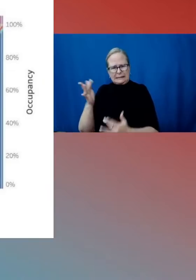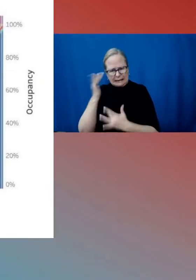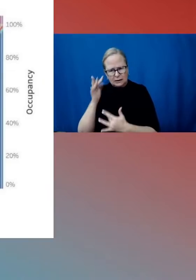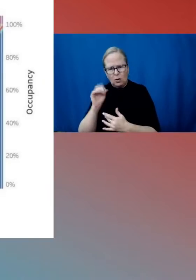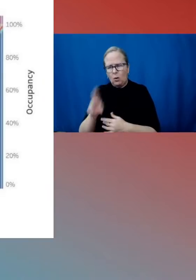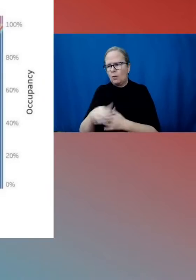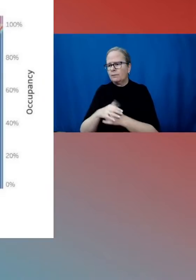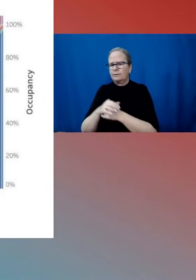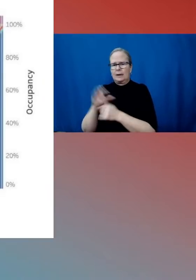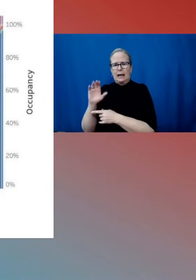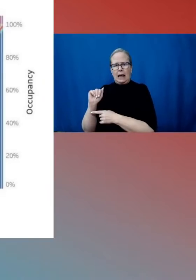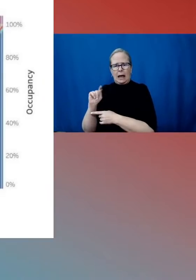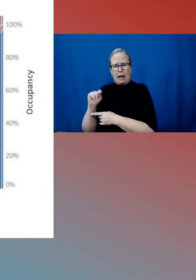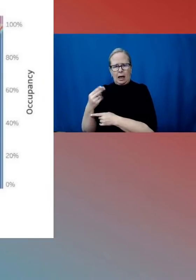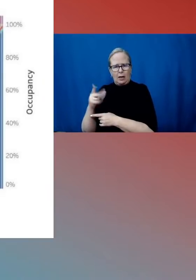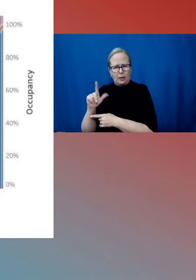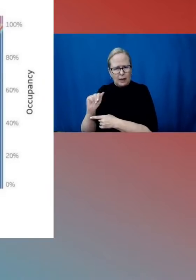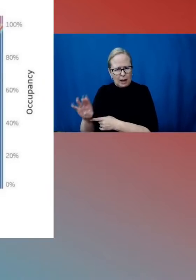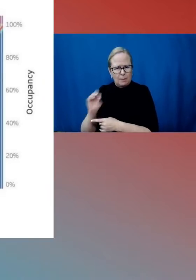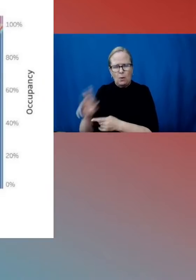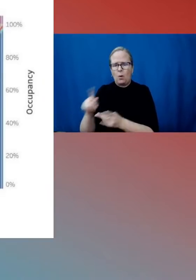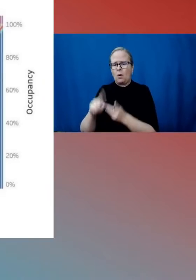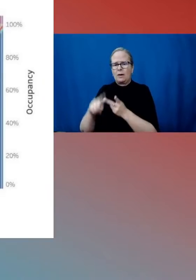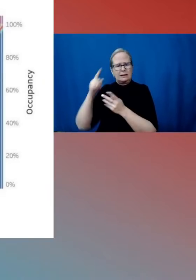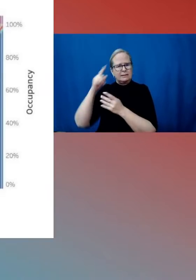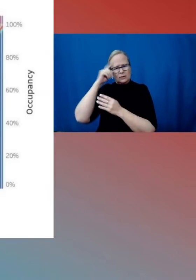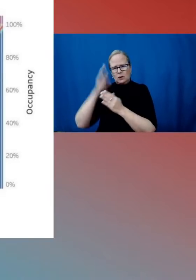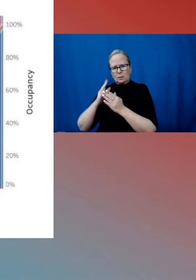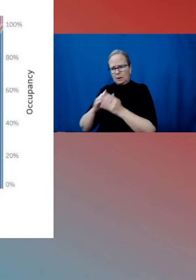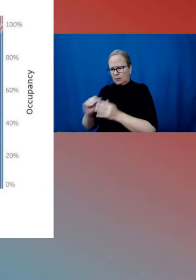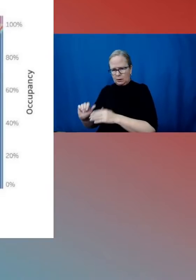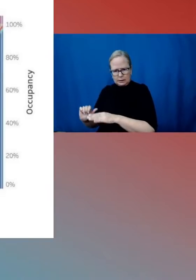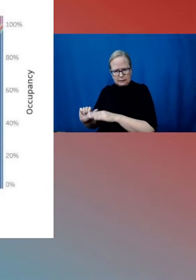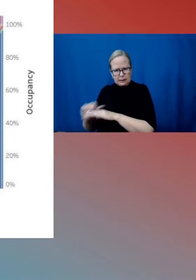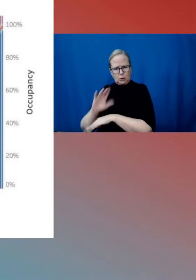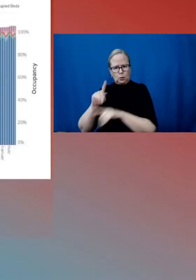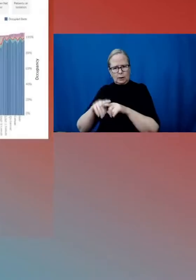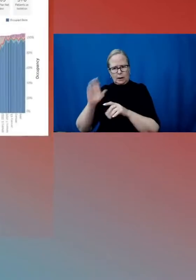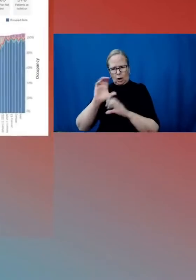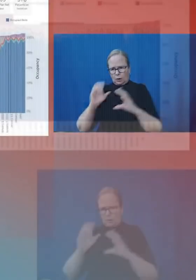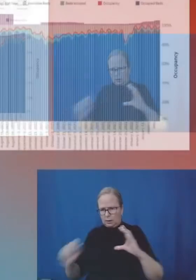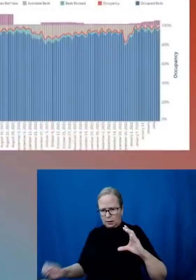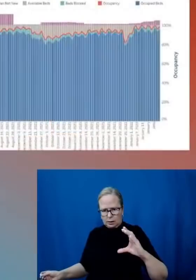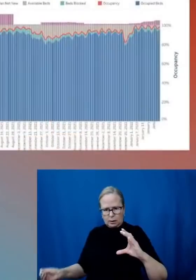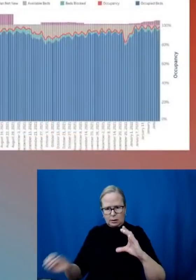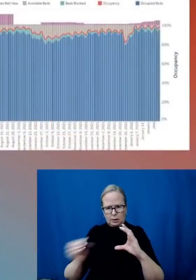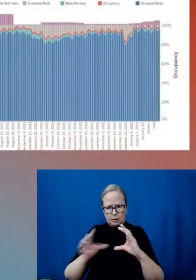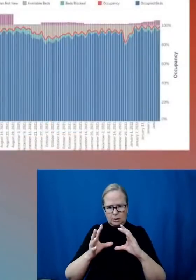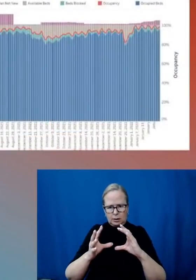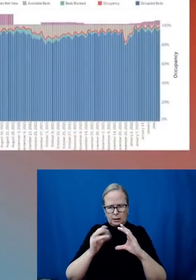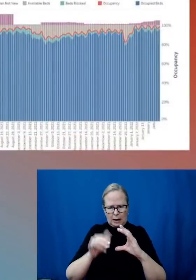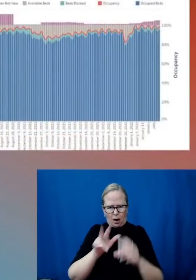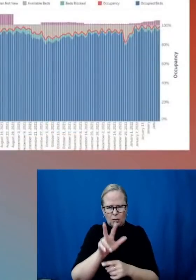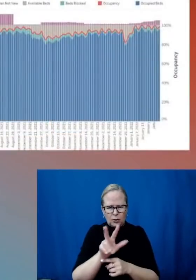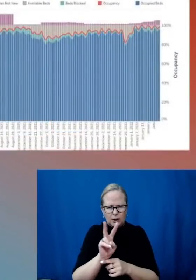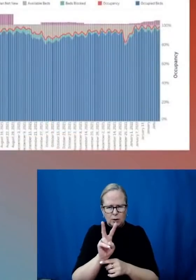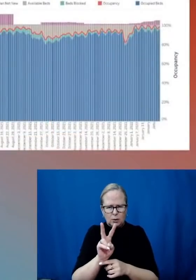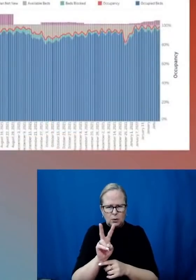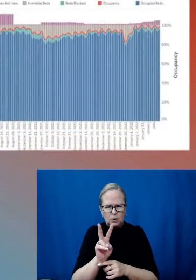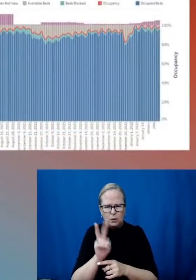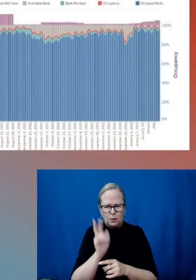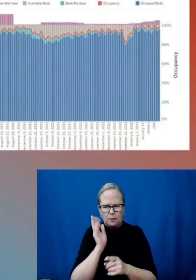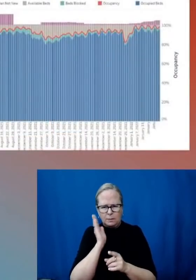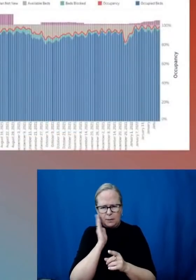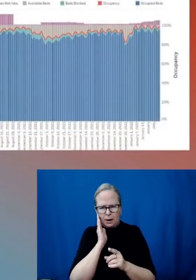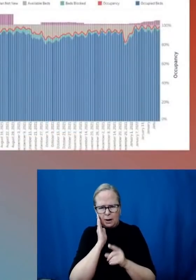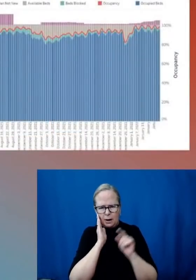or stroke care or specialized surgeries, I have to send them to Calgary as well. But that 32, that number that you're looking